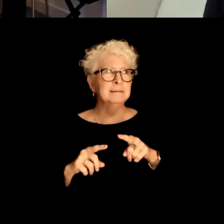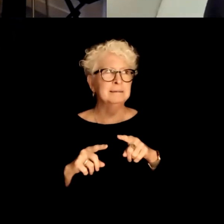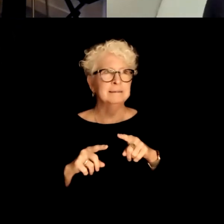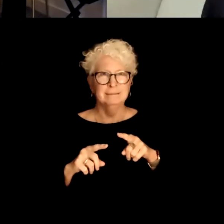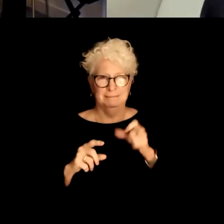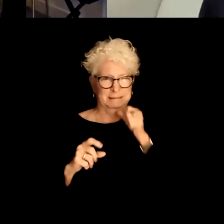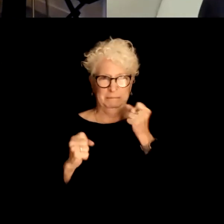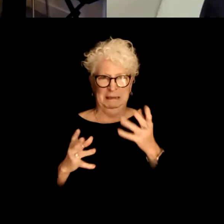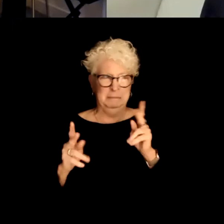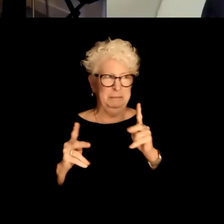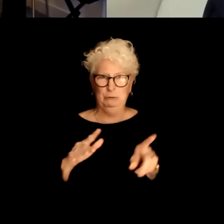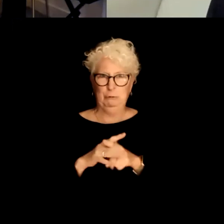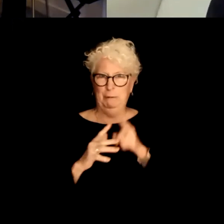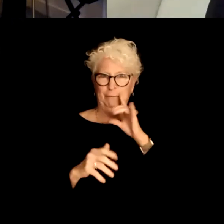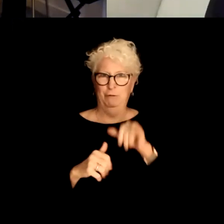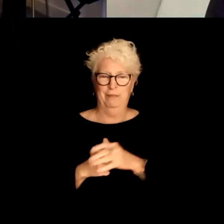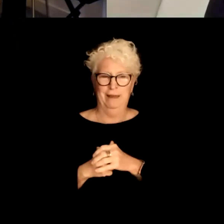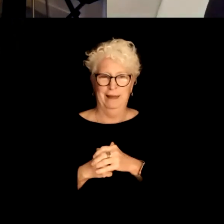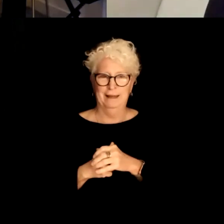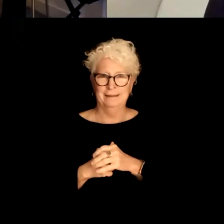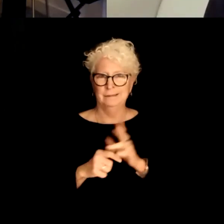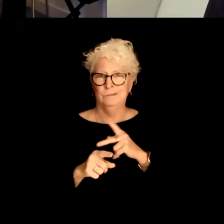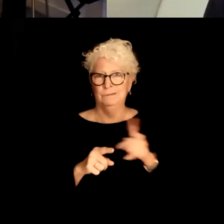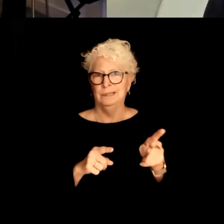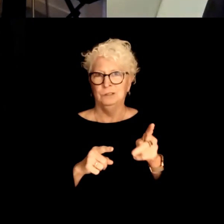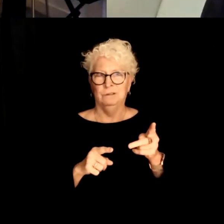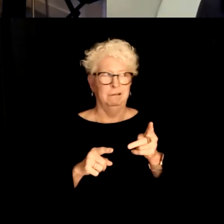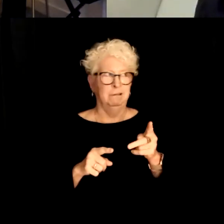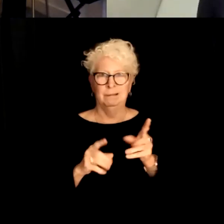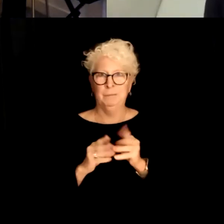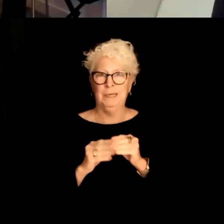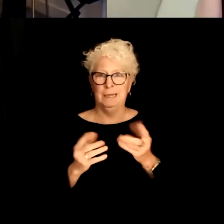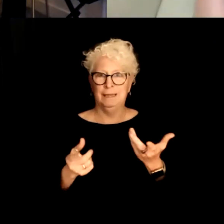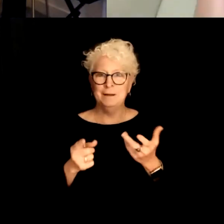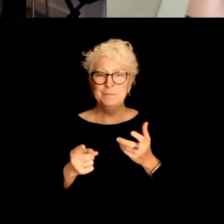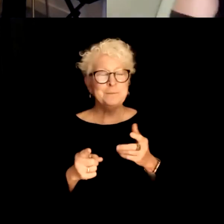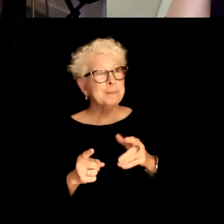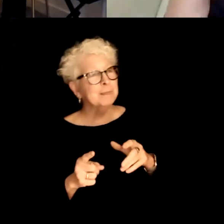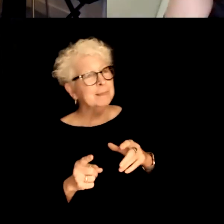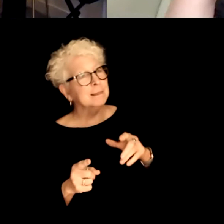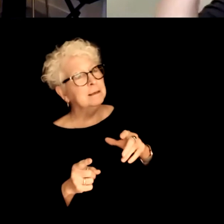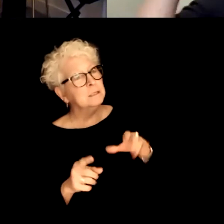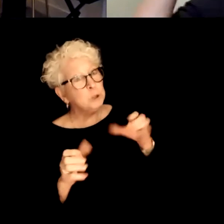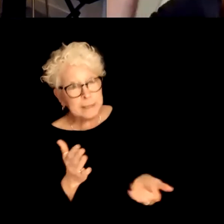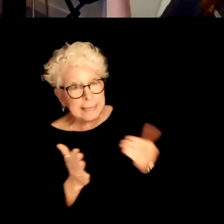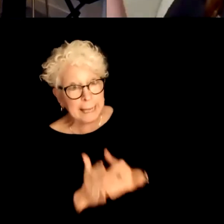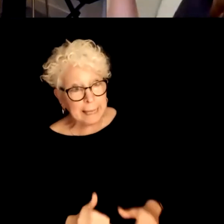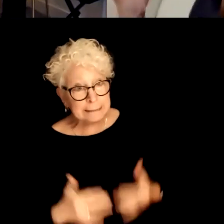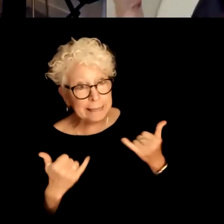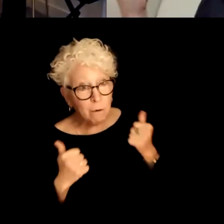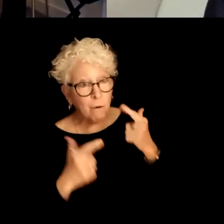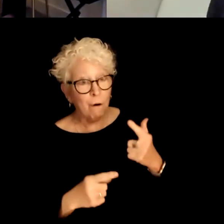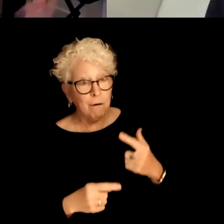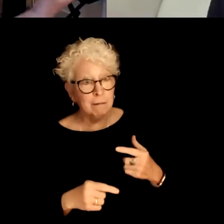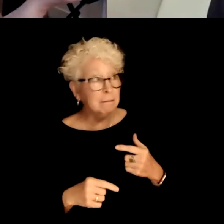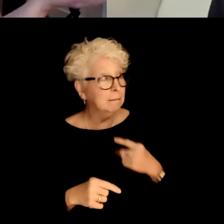AAA meeting, my professional meeting. Well, you should do it again because the entire world is housebound now. Well, now, whether or not they're